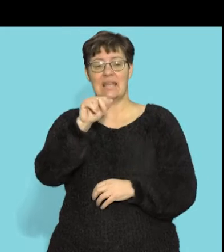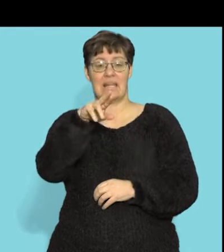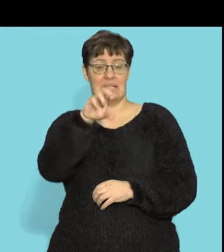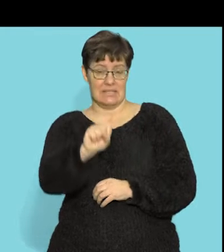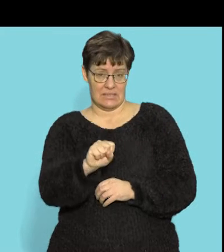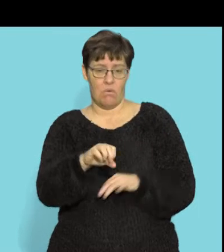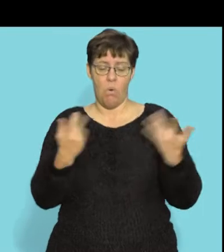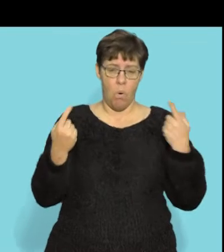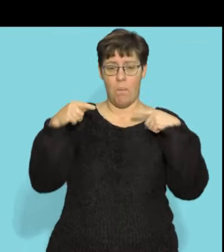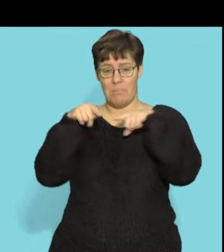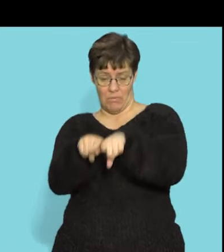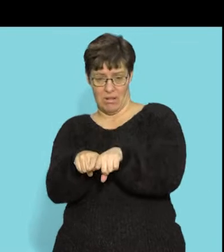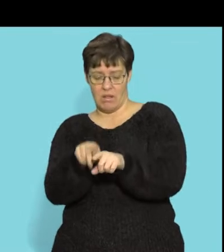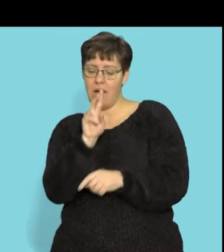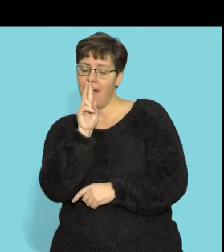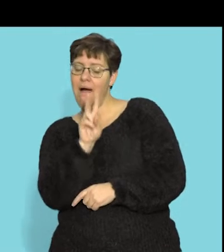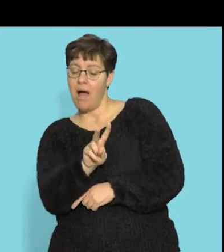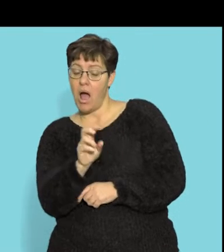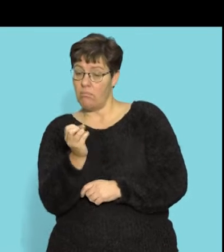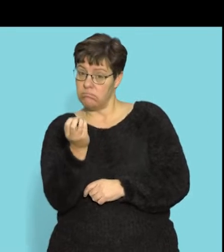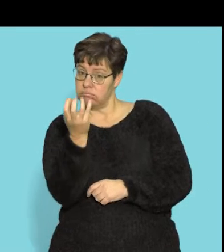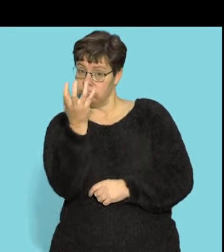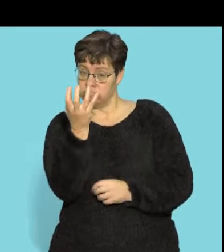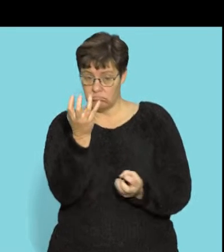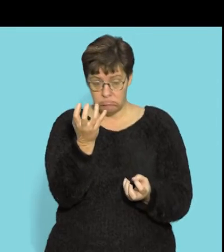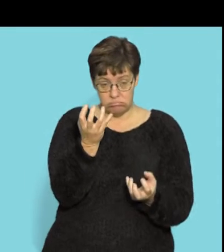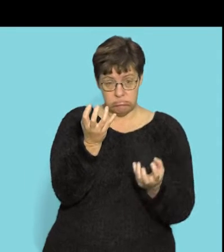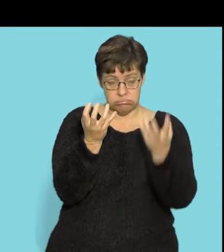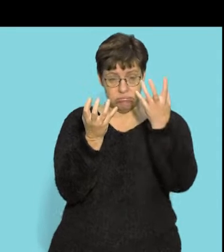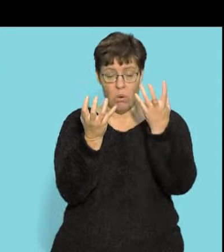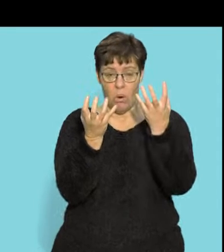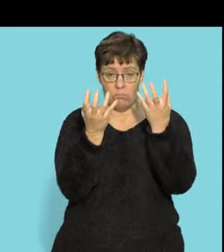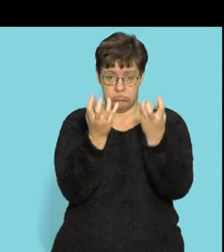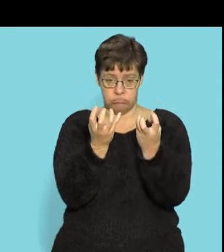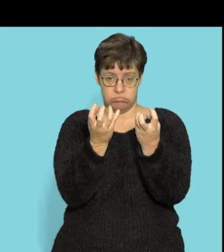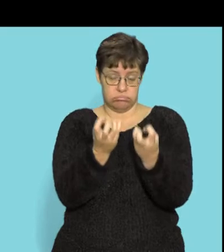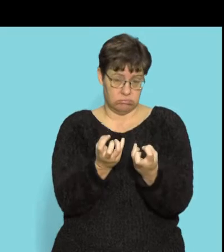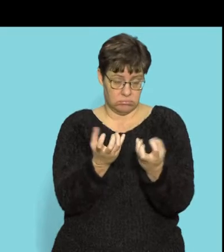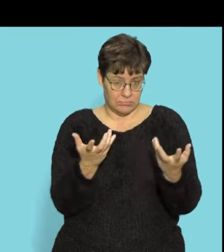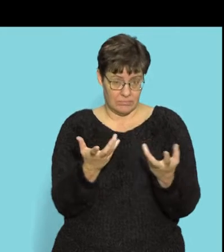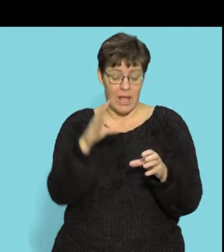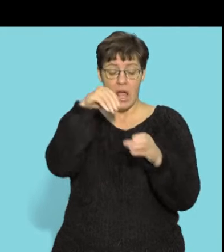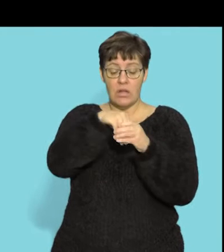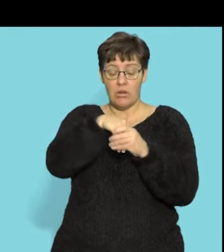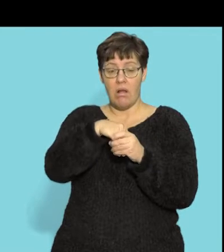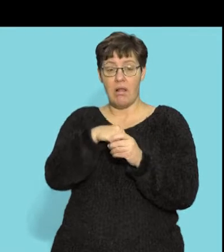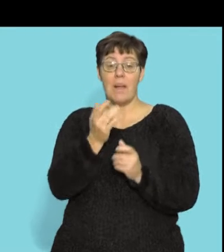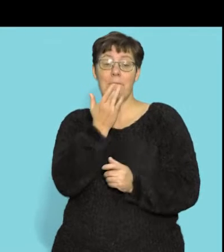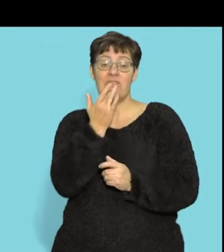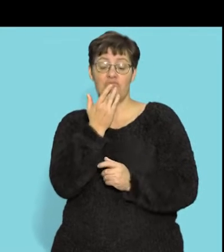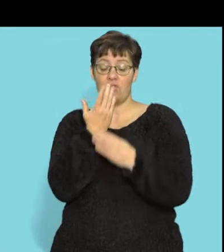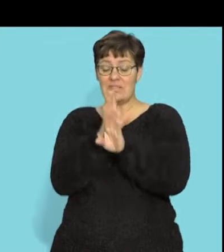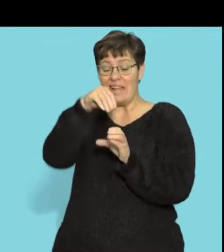in series or parallel, have on the brightness? Now the internal resistance of the cells will be ignored. Right.